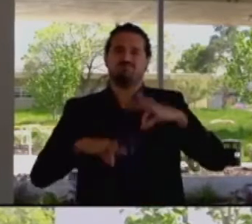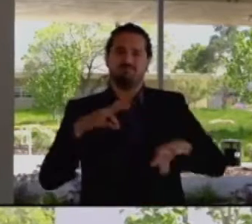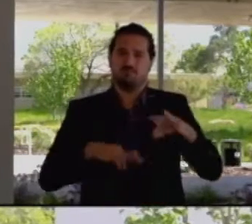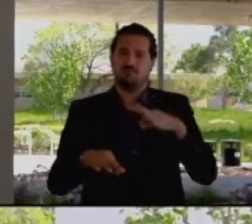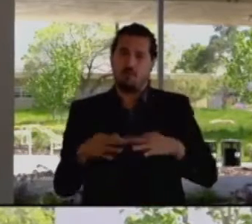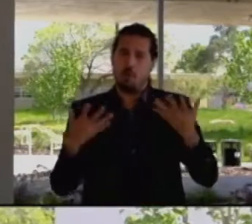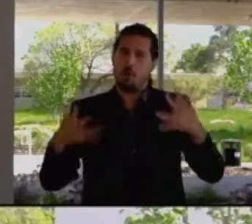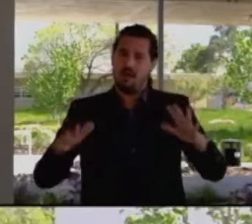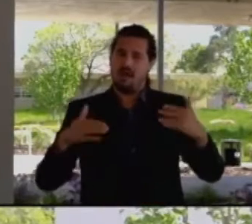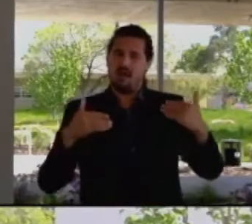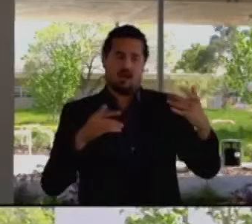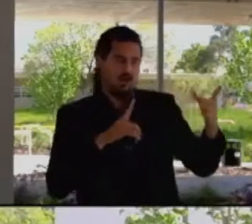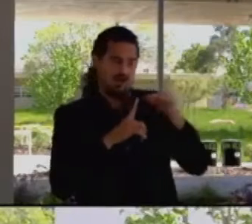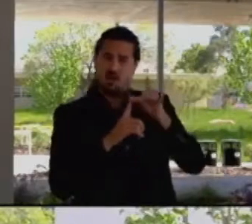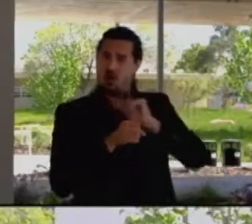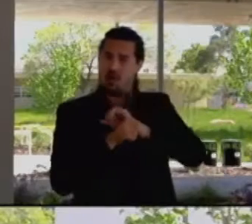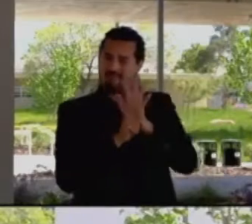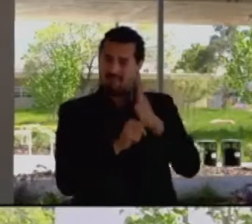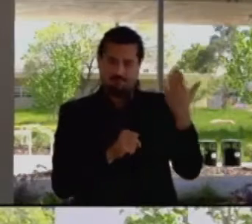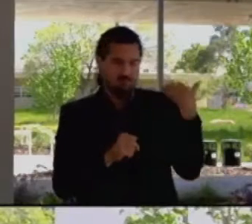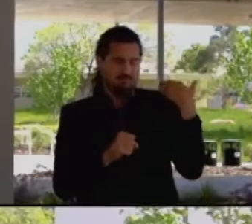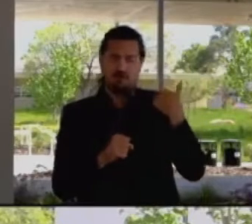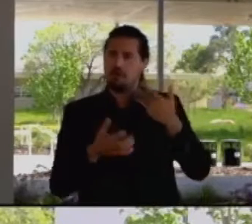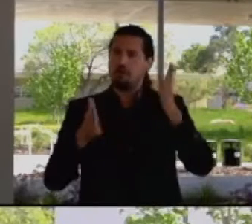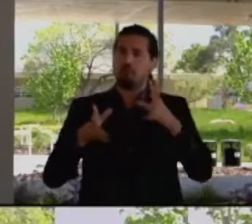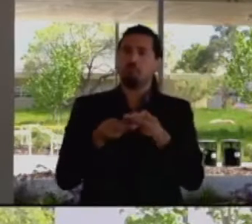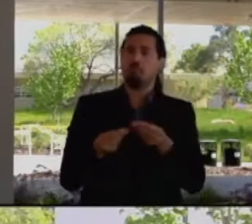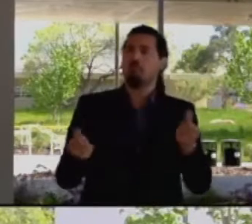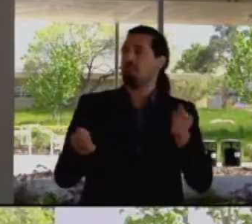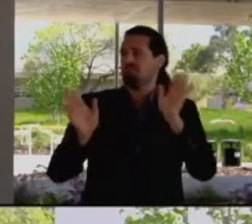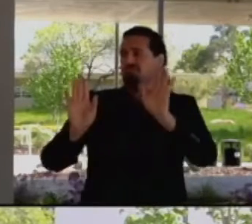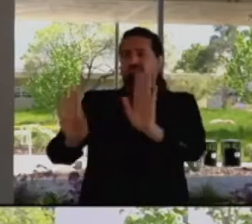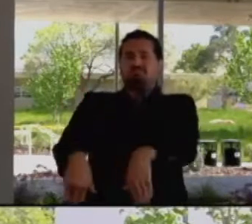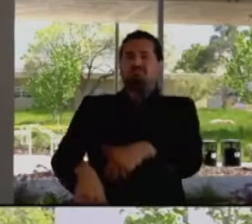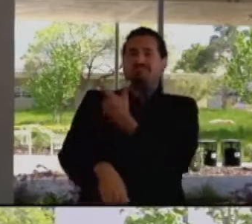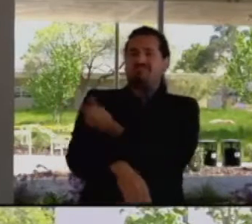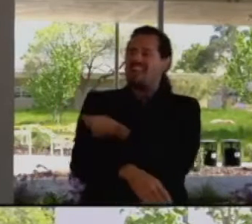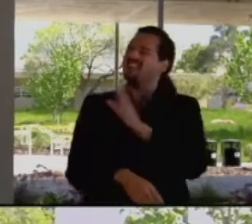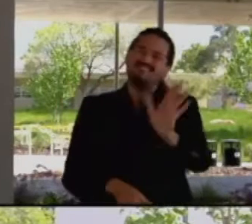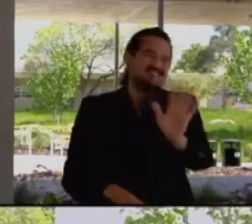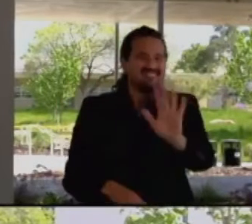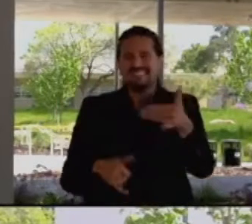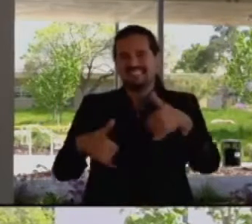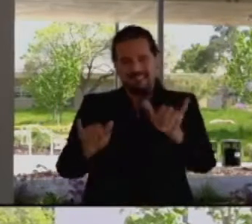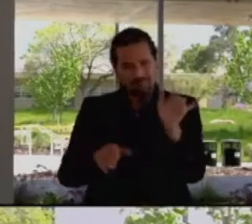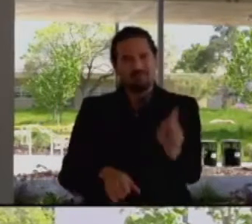from the natural infection is not as strong as what you get when you're vaccinated.